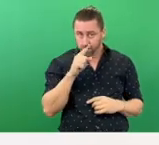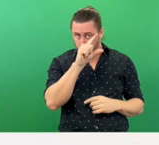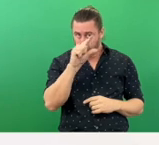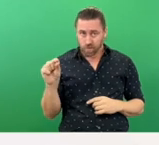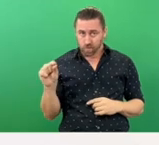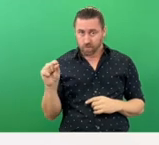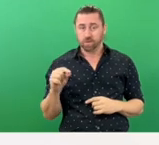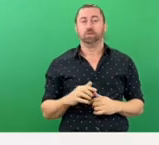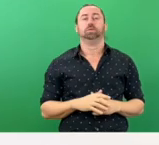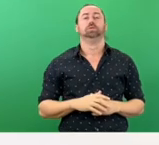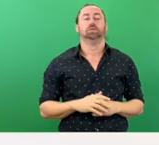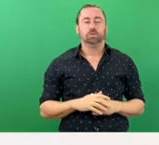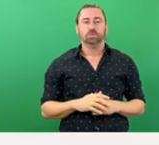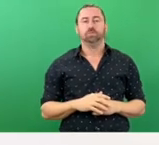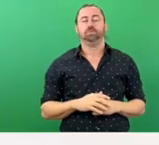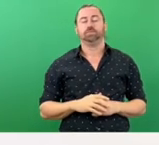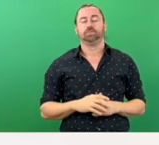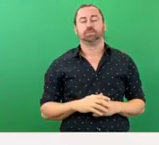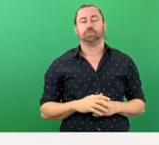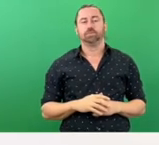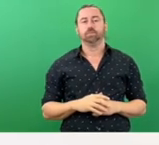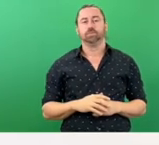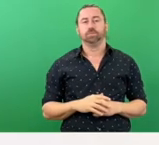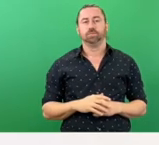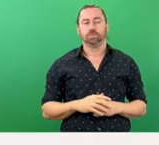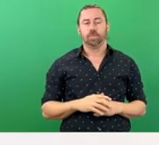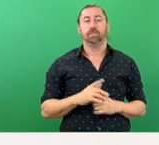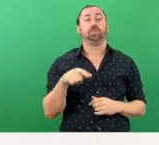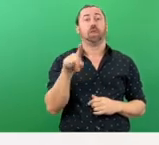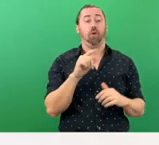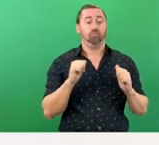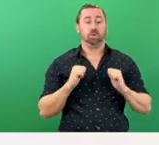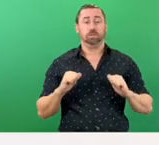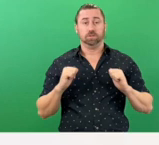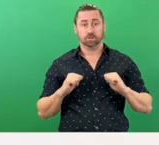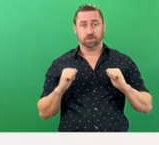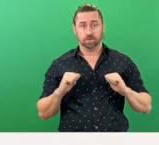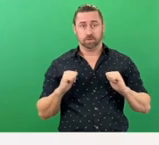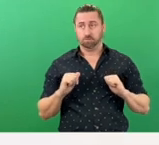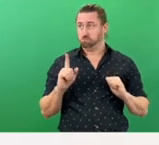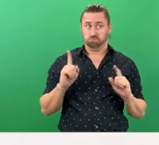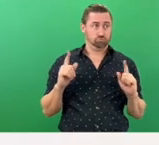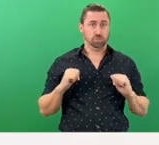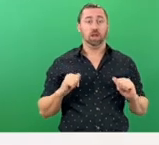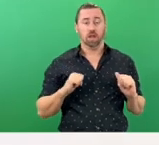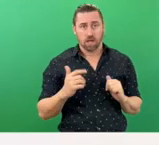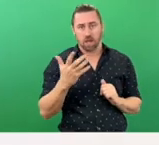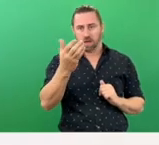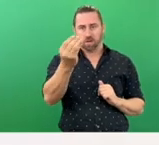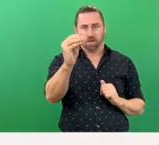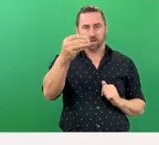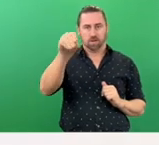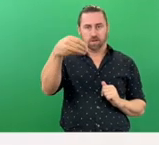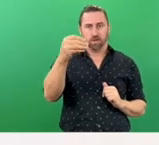there. Few strokes on my sandpaper. Now, what I want you to practice here this morning is a different grip.